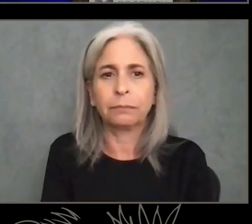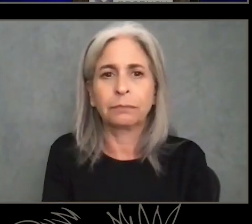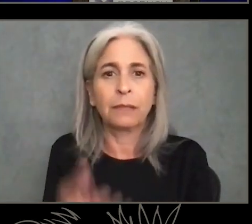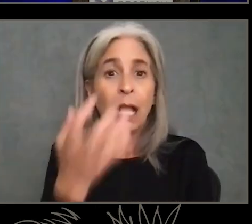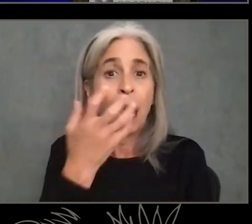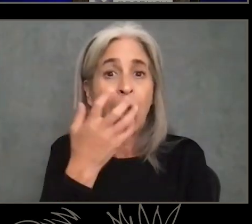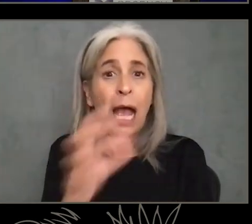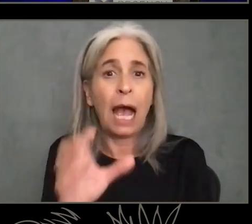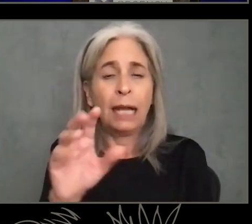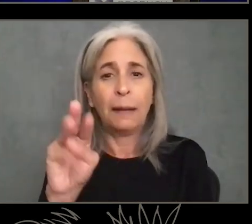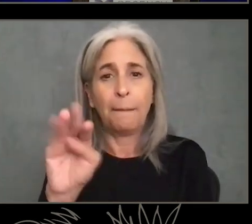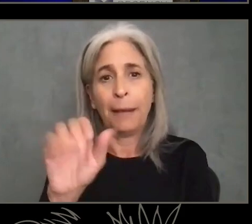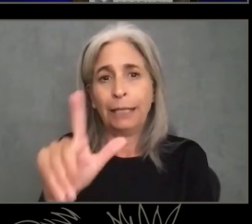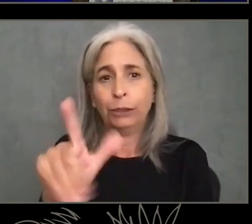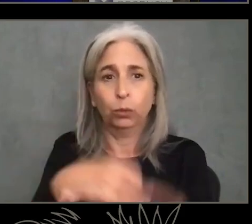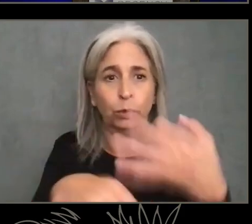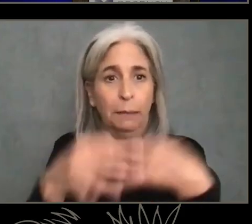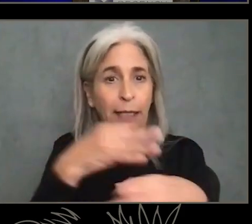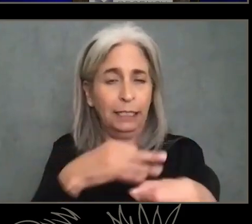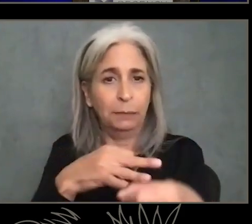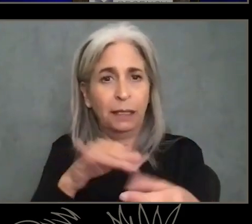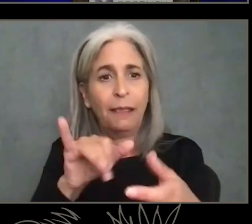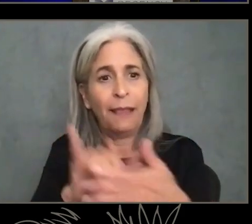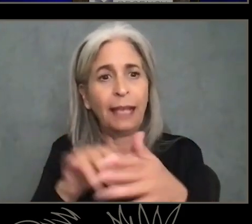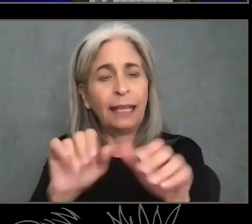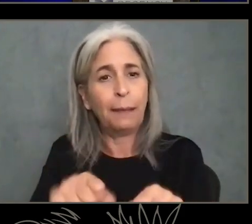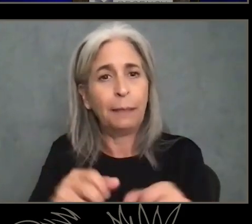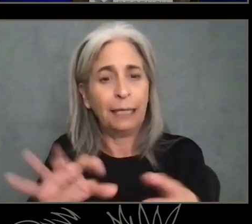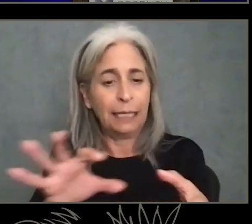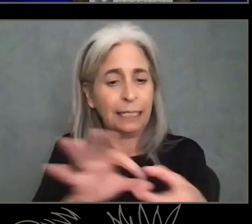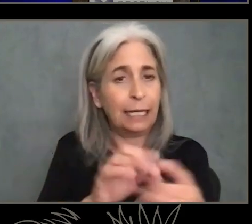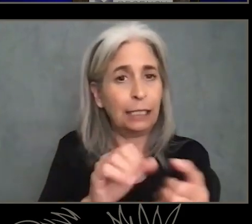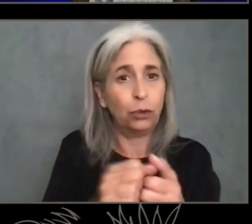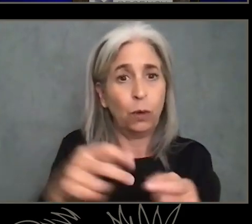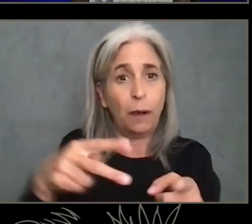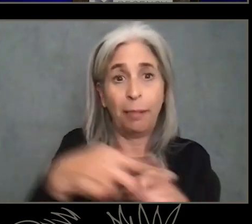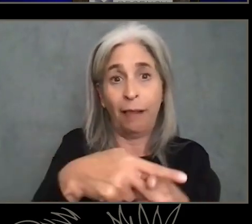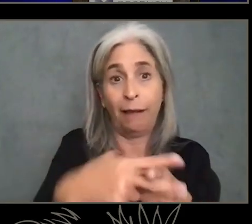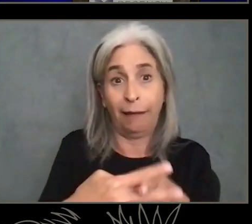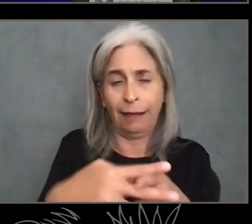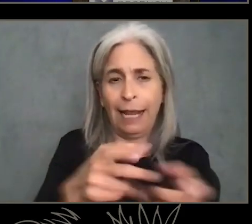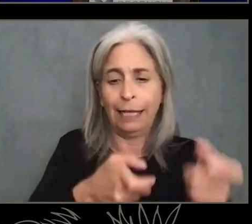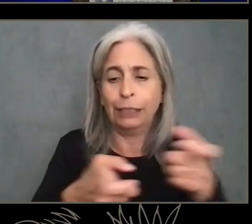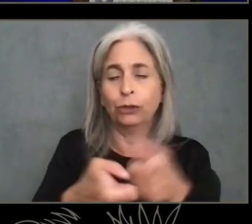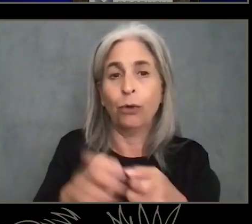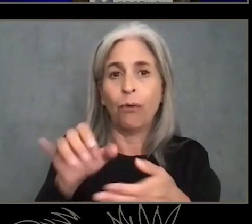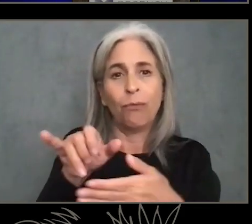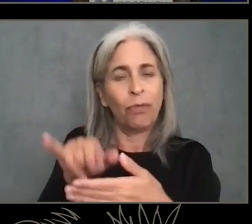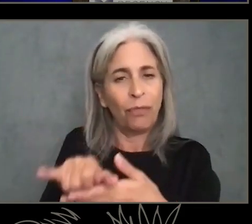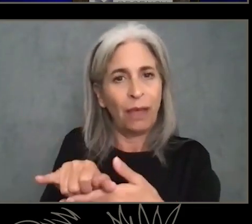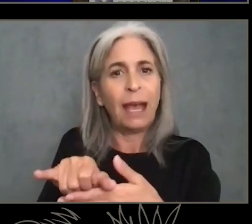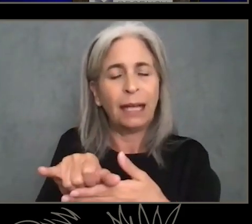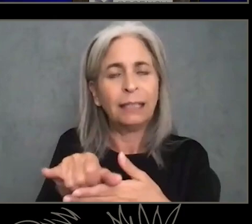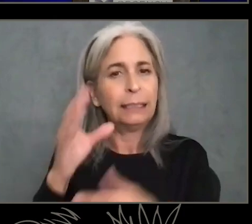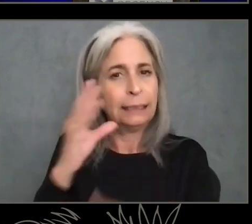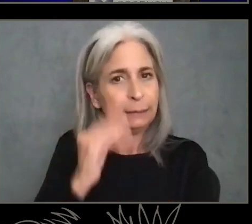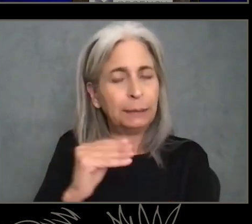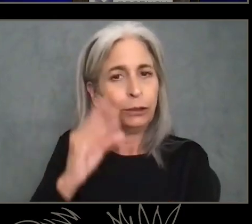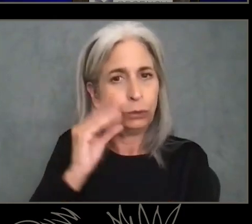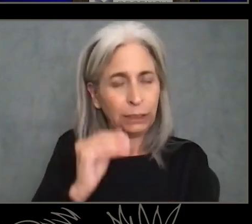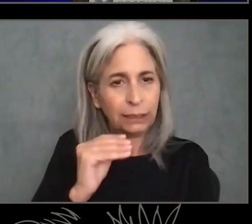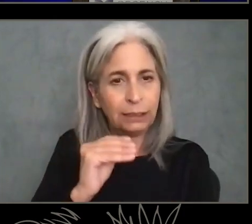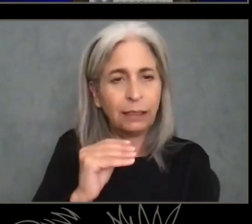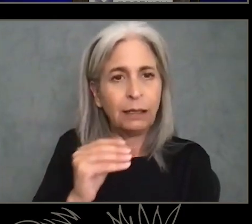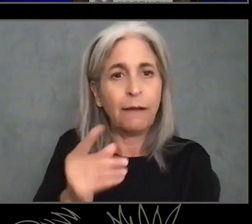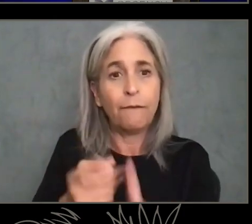Hot module replacement is something that can be connected to a plugin. You can kind of control that experience,